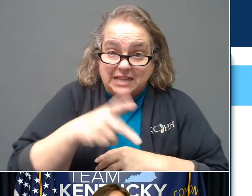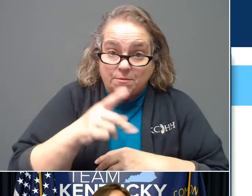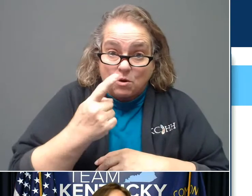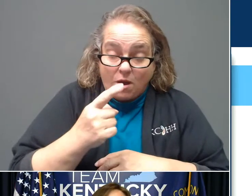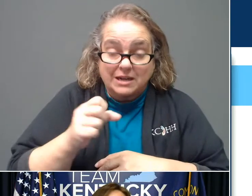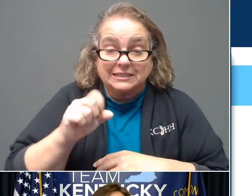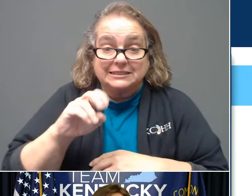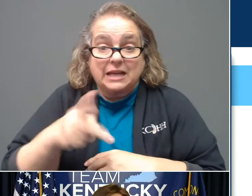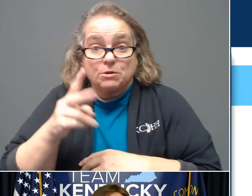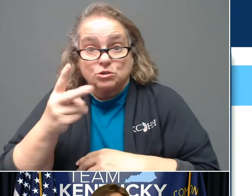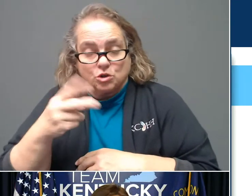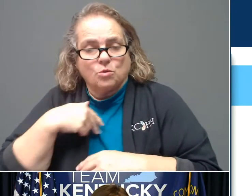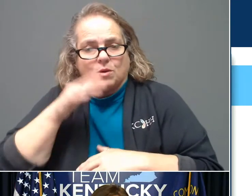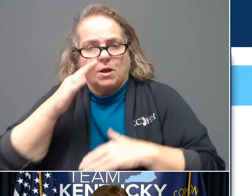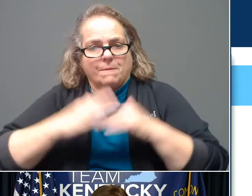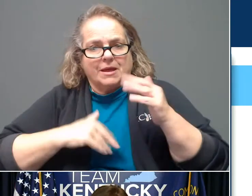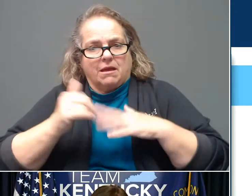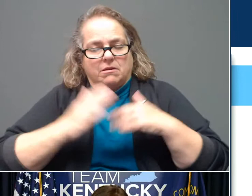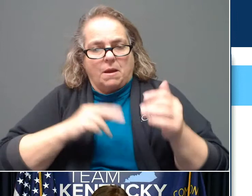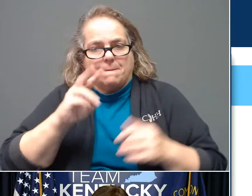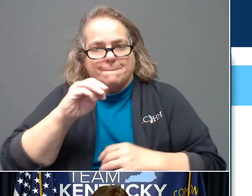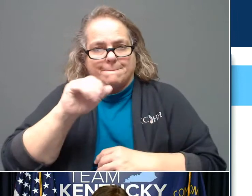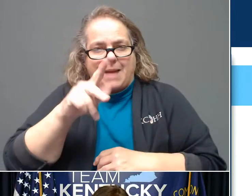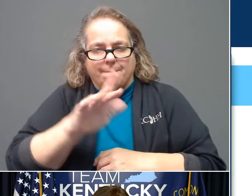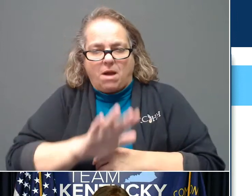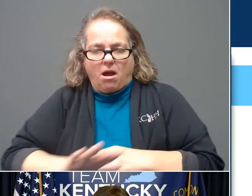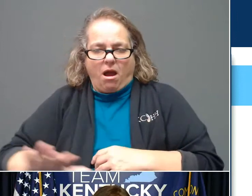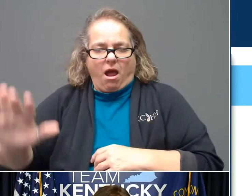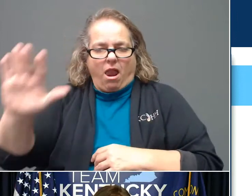with our strongest and weakest points of connection.